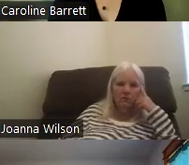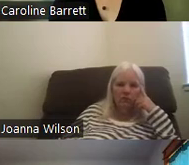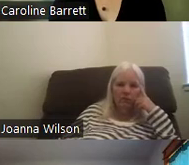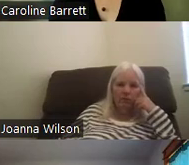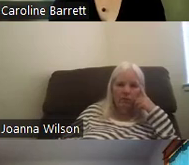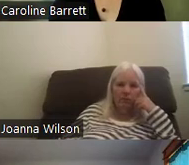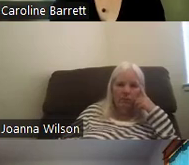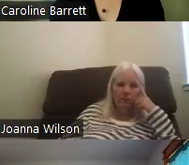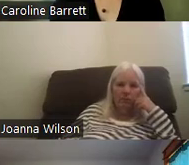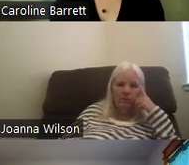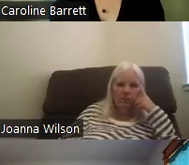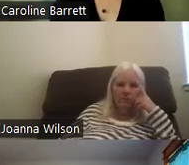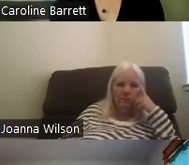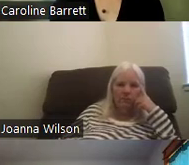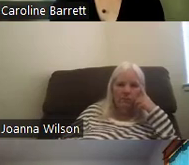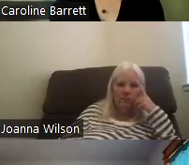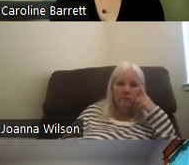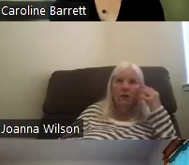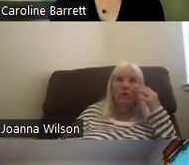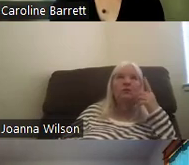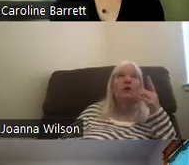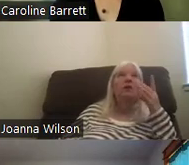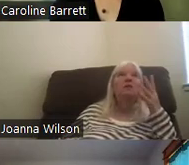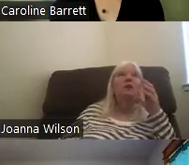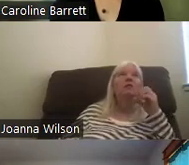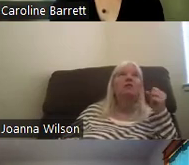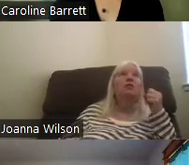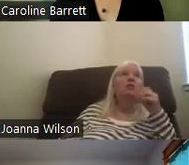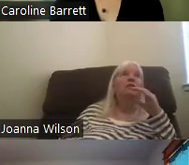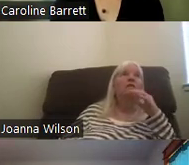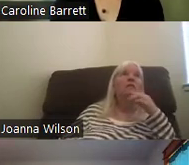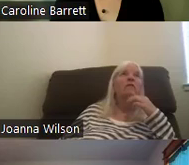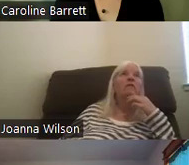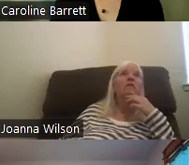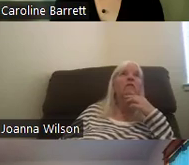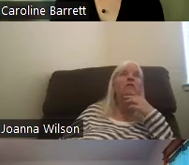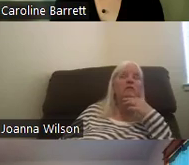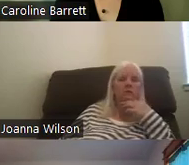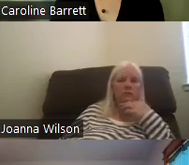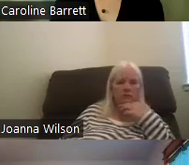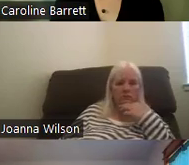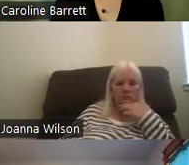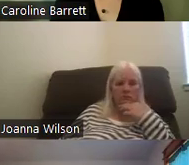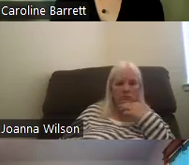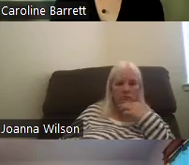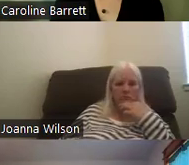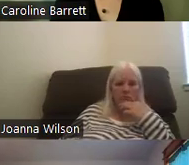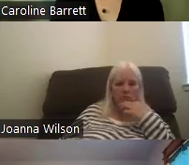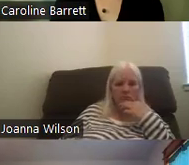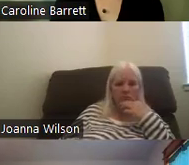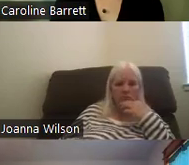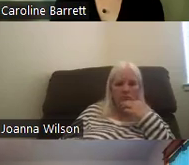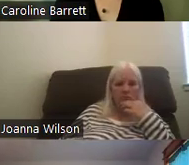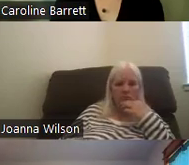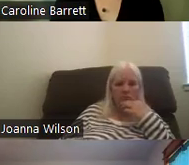more plain language version of this. But again, this really walks a person through really a five-step process of how to learn about